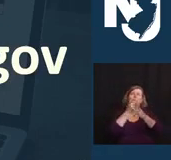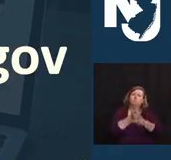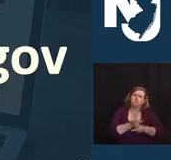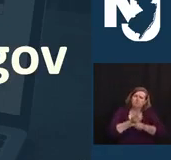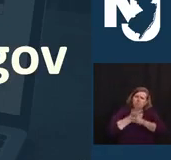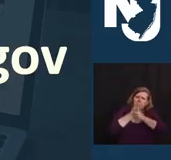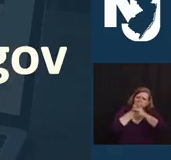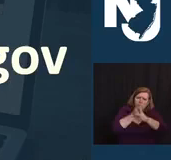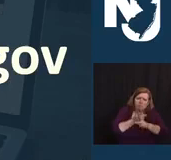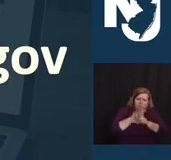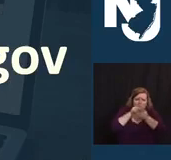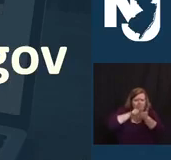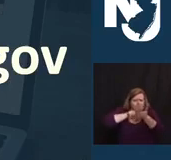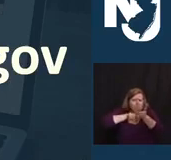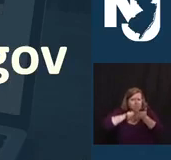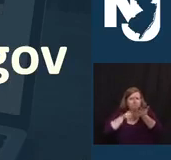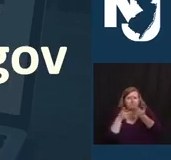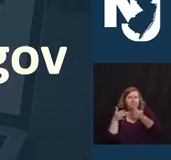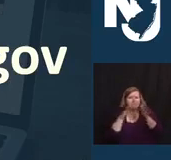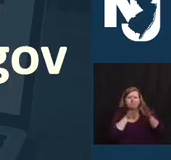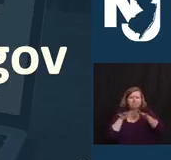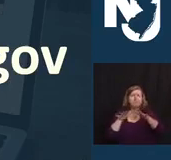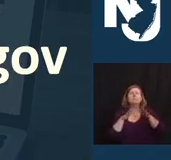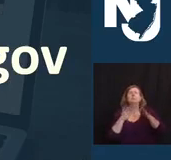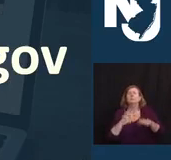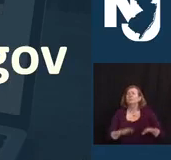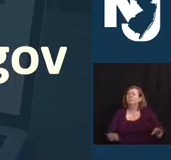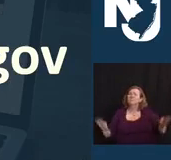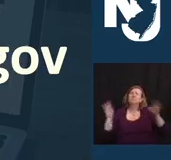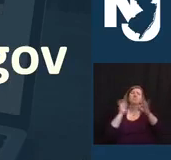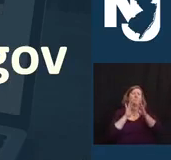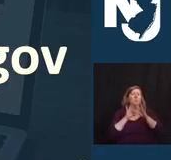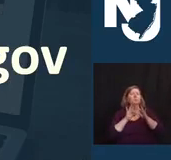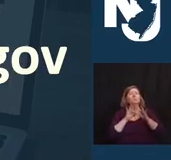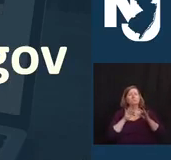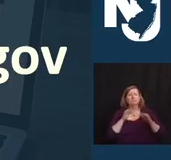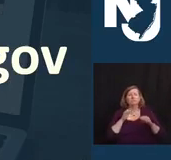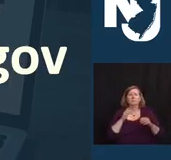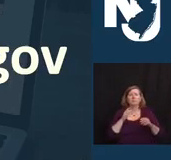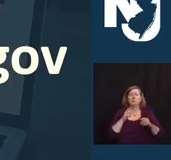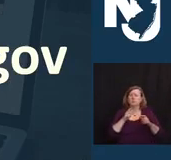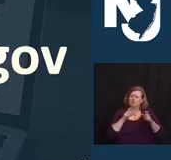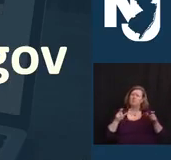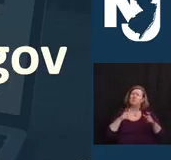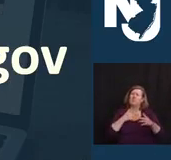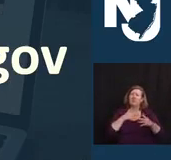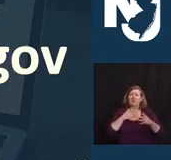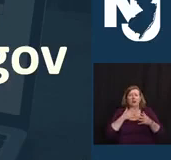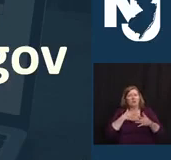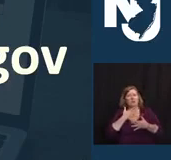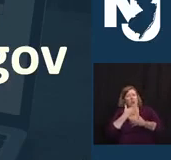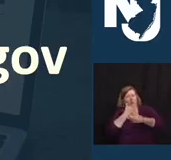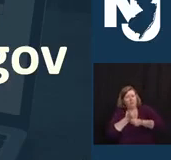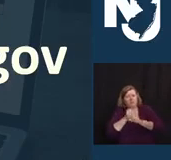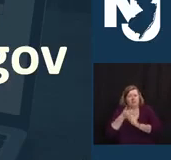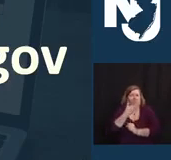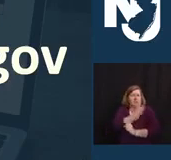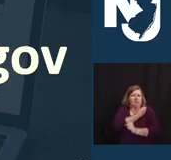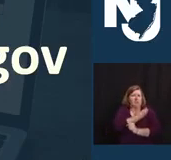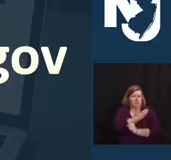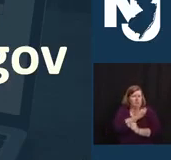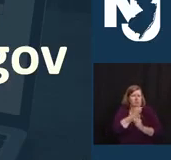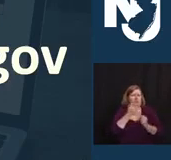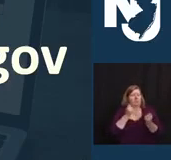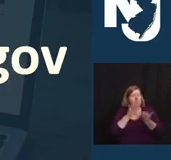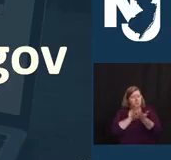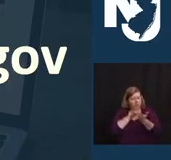to our efforts, both statewide and nationwide, to ensure confidence in our vaccination program and in the vaccines themselves.